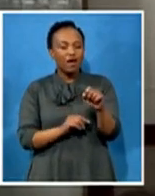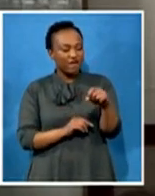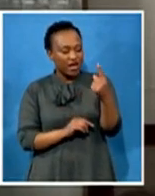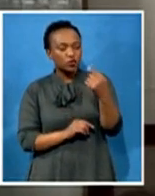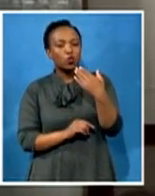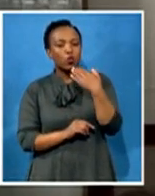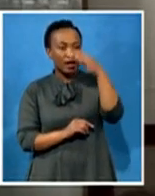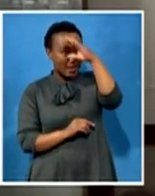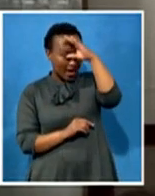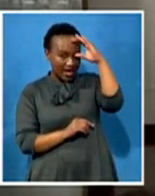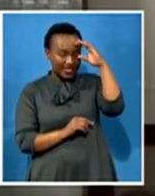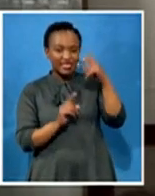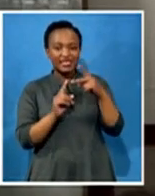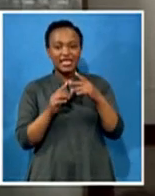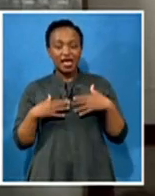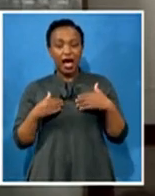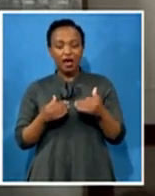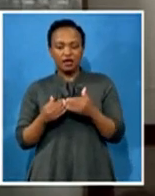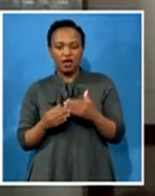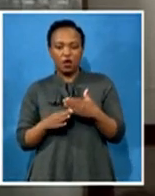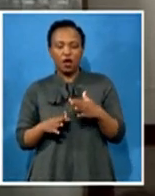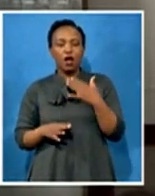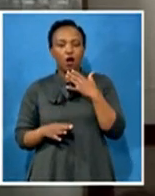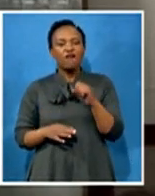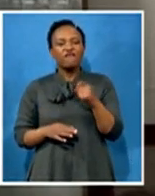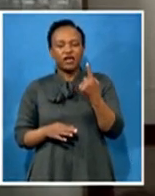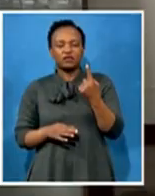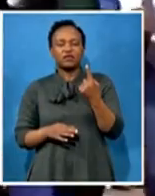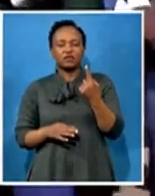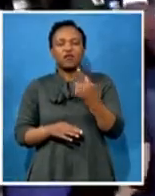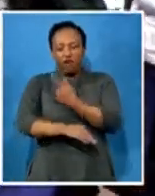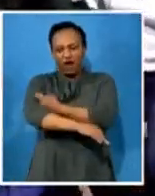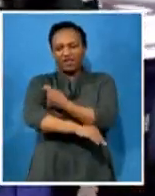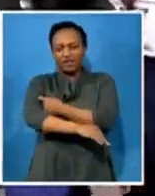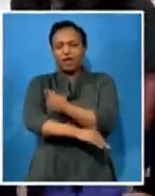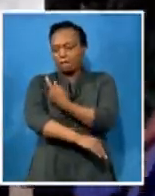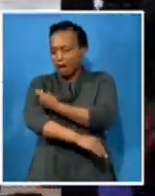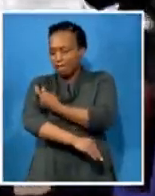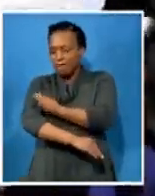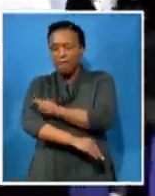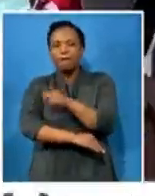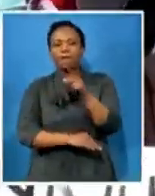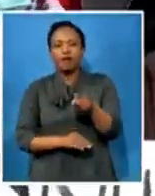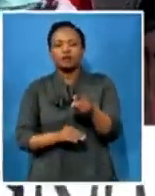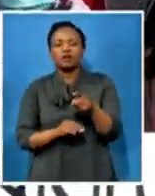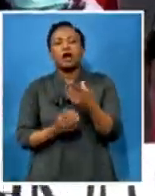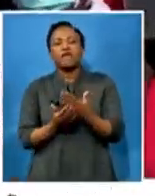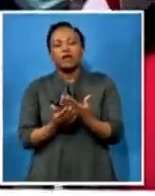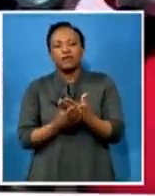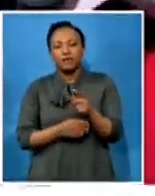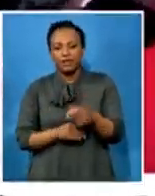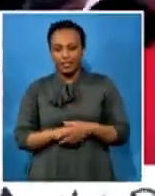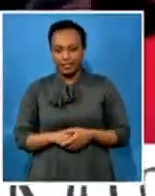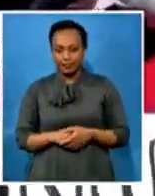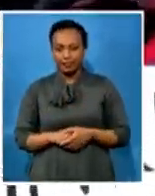be prioritised for a vaccine when it becomes available. Catton says the ICN is particularly